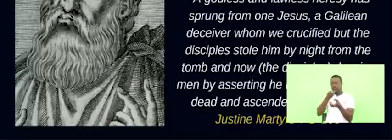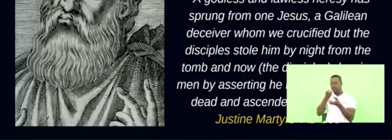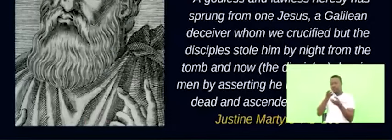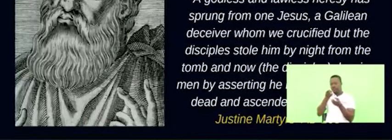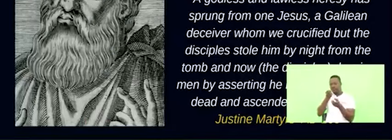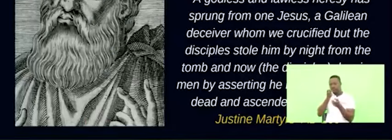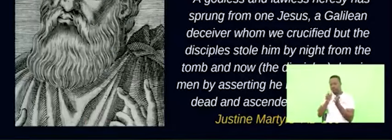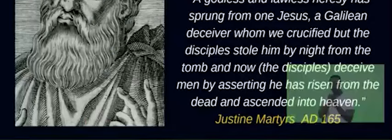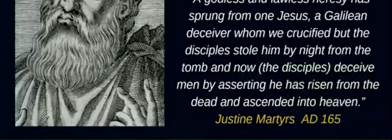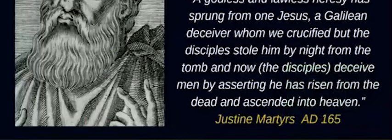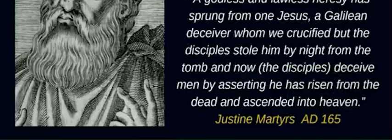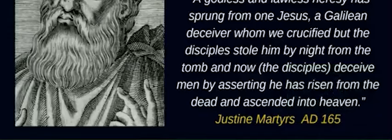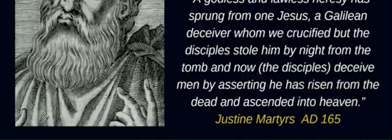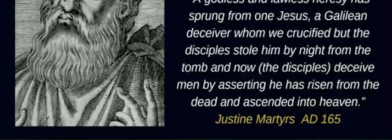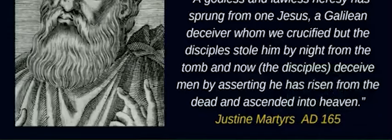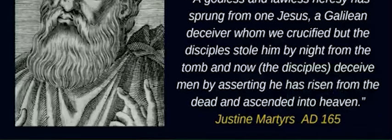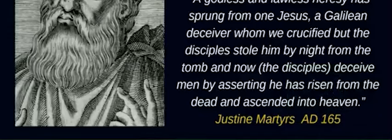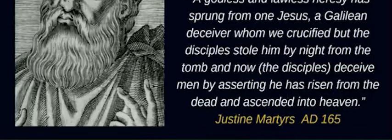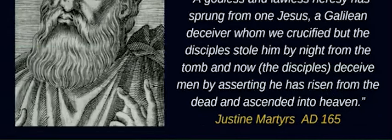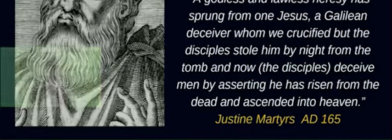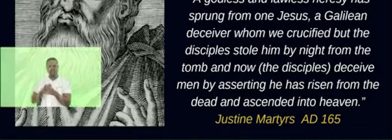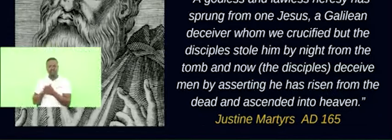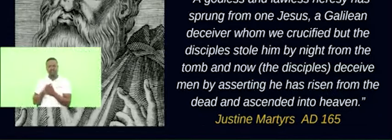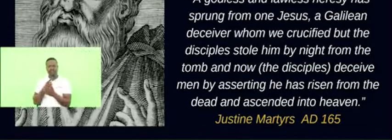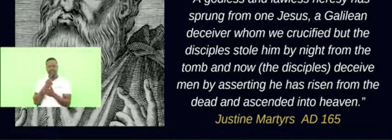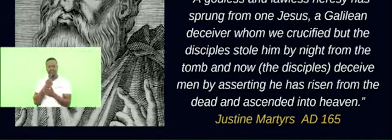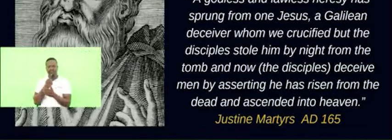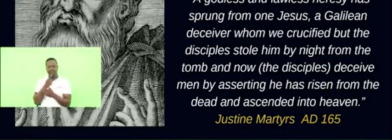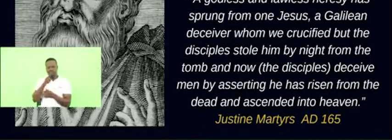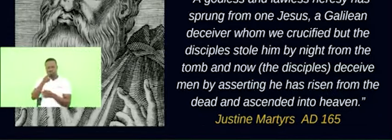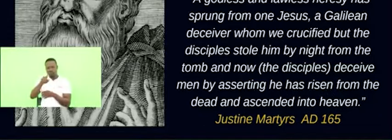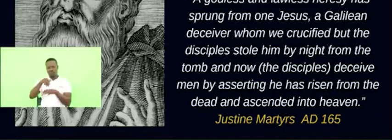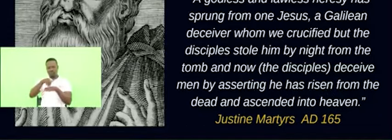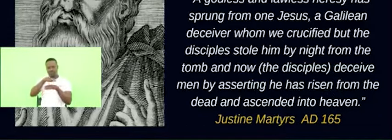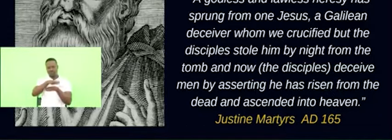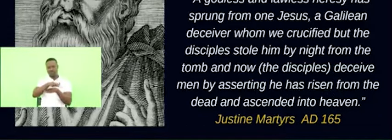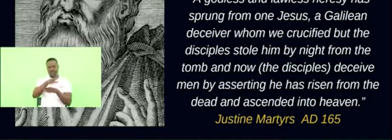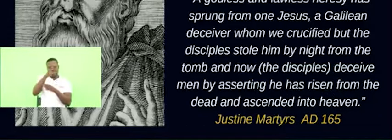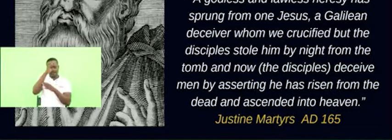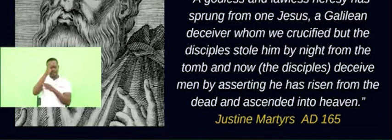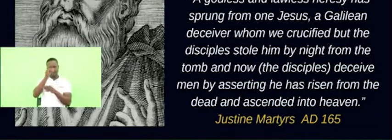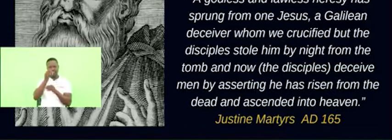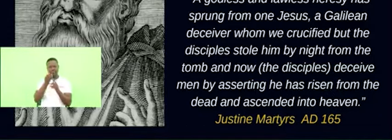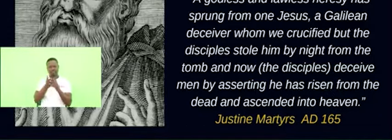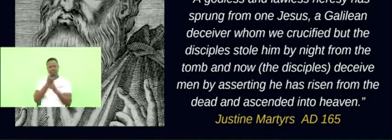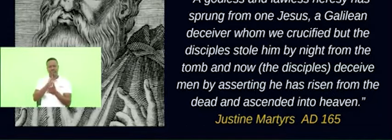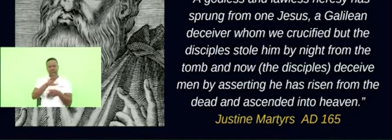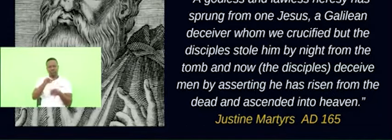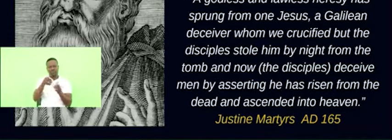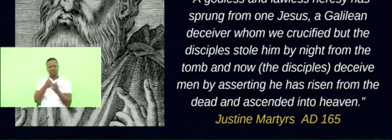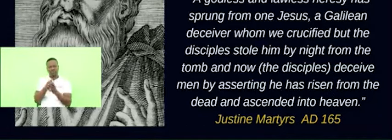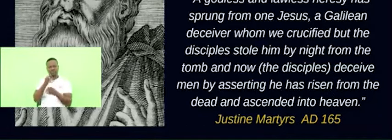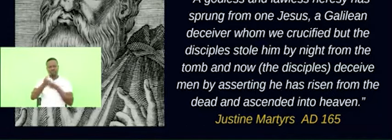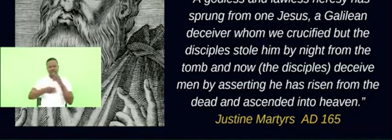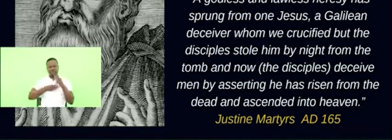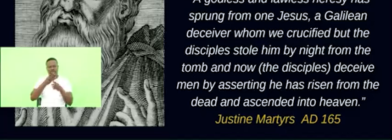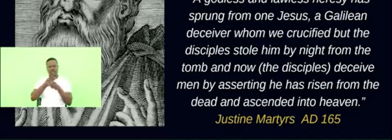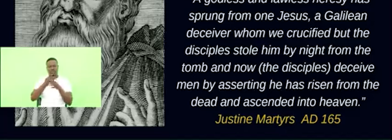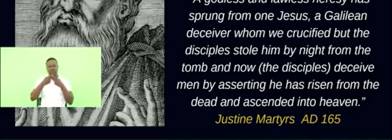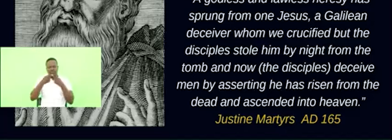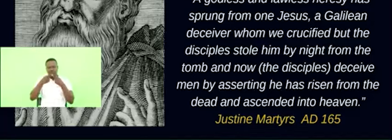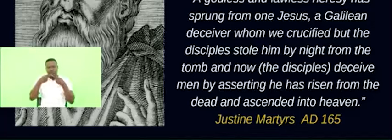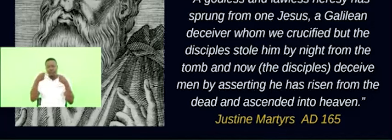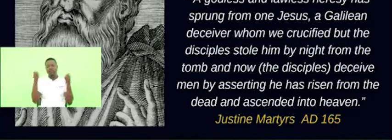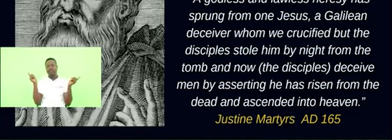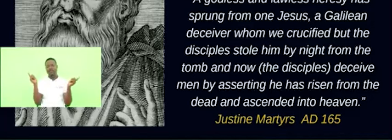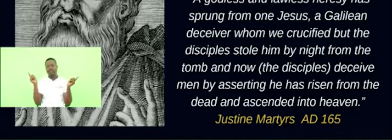said, and I quote, "You have sent men throughout all the